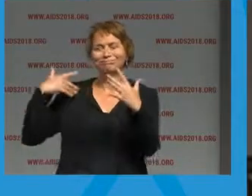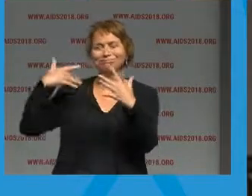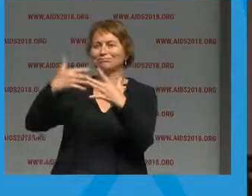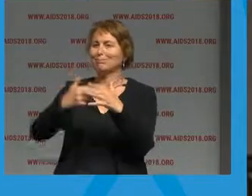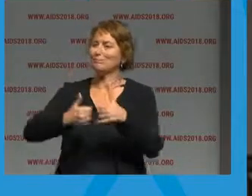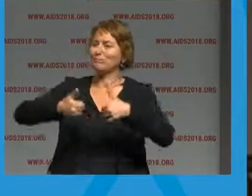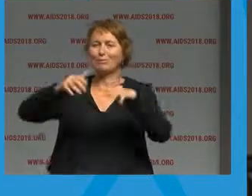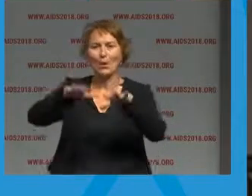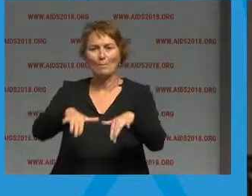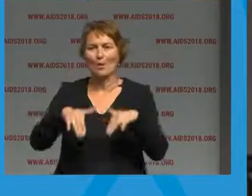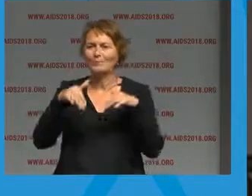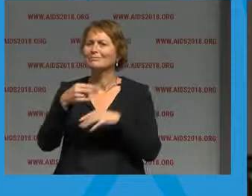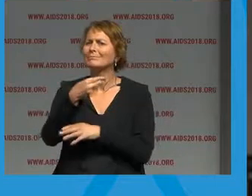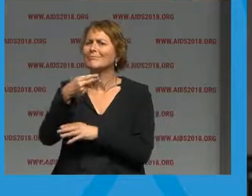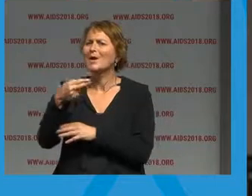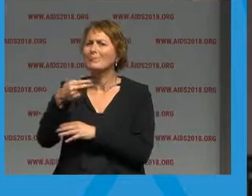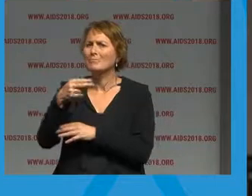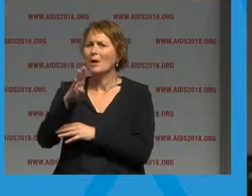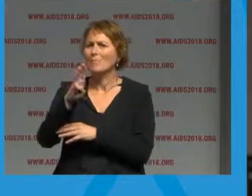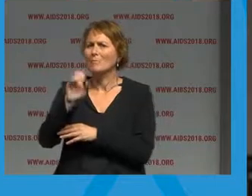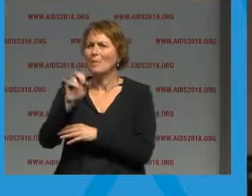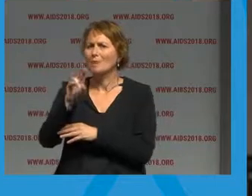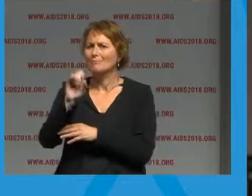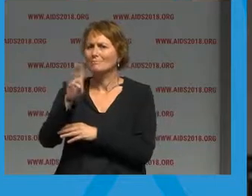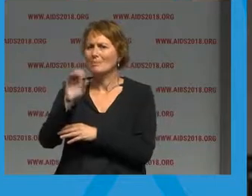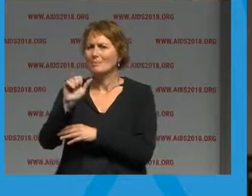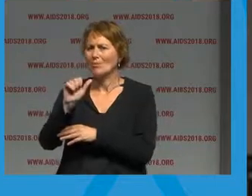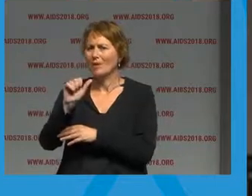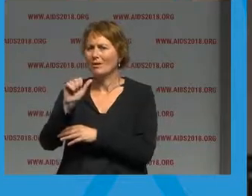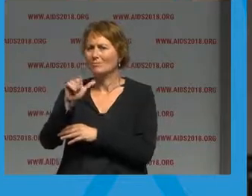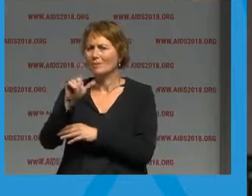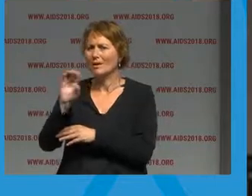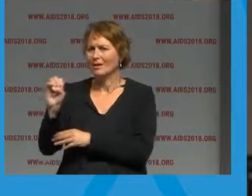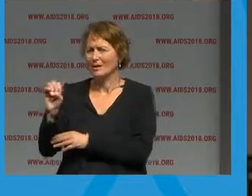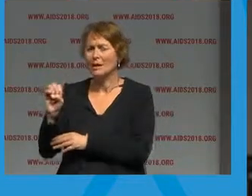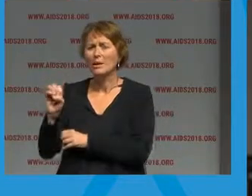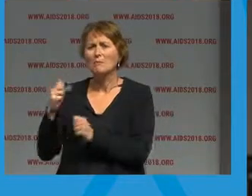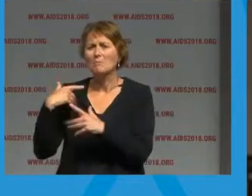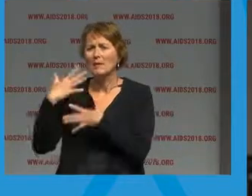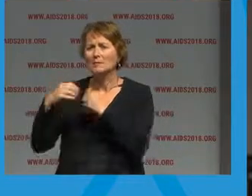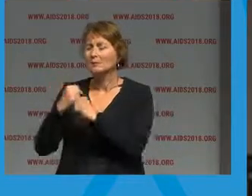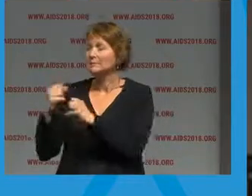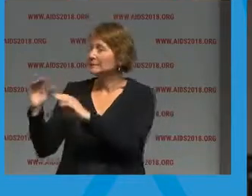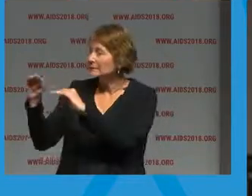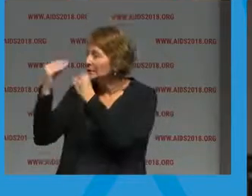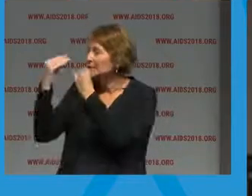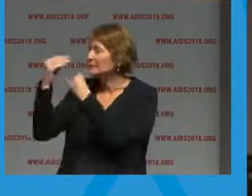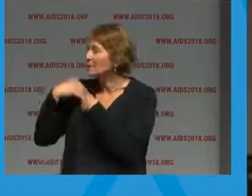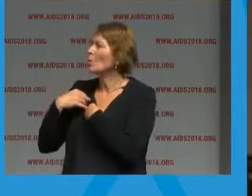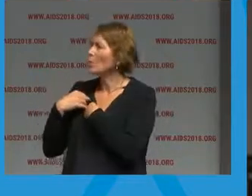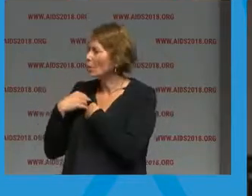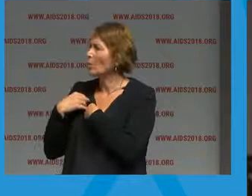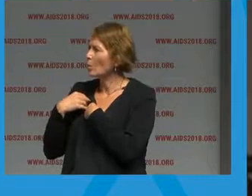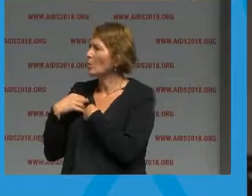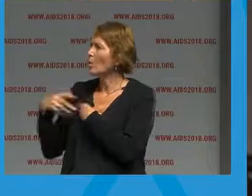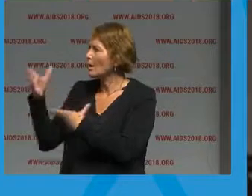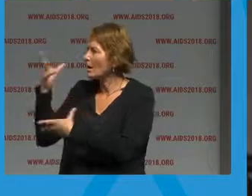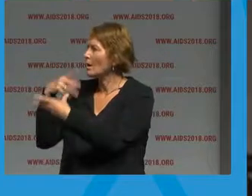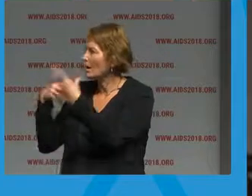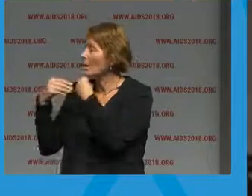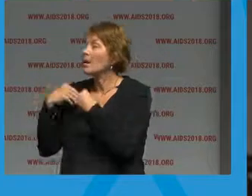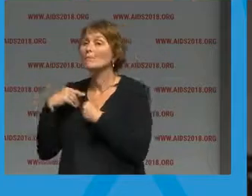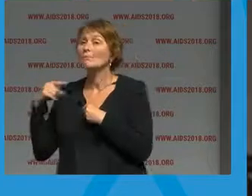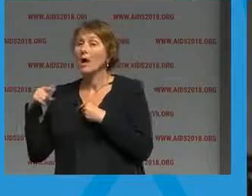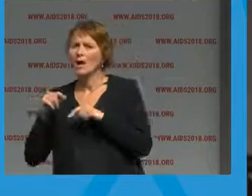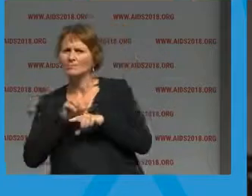she's taught me a lot over the years. I'm not from California. She adopted me and other activists fighting for health